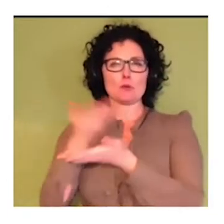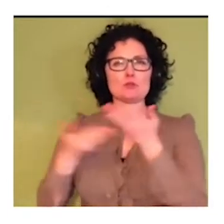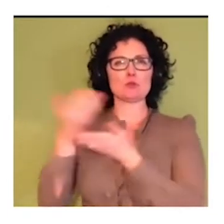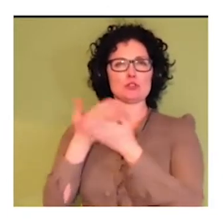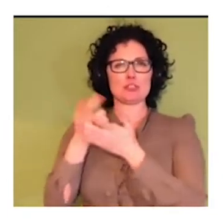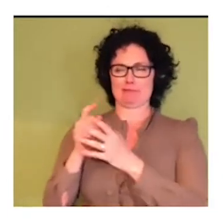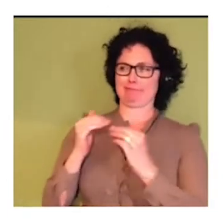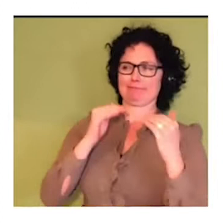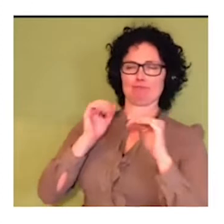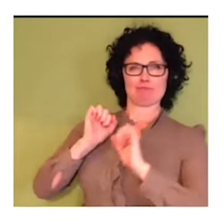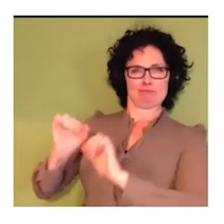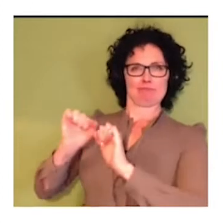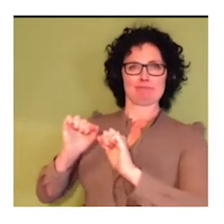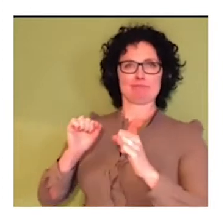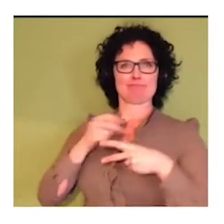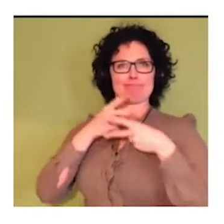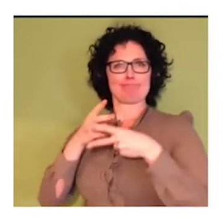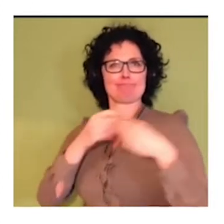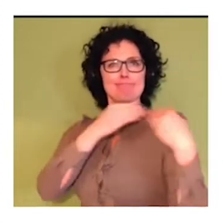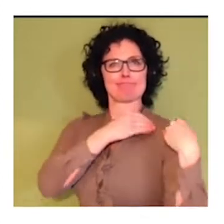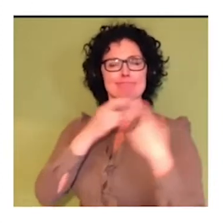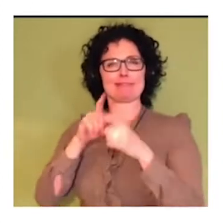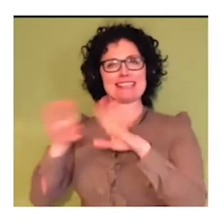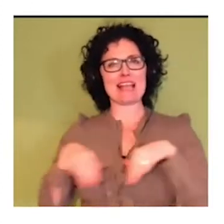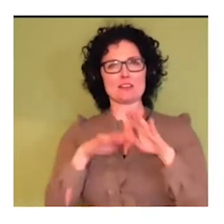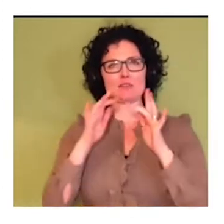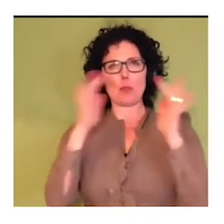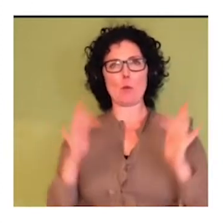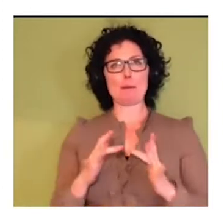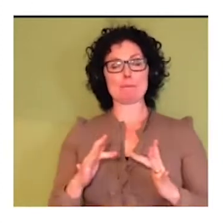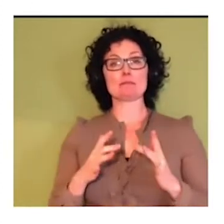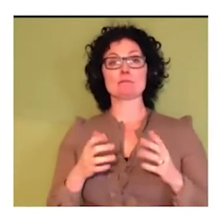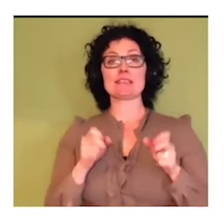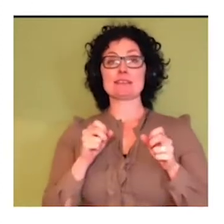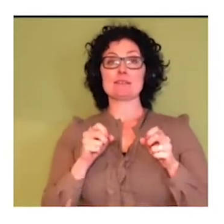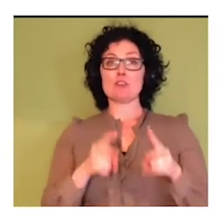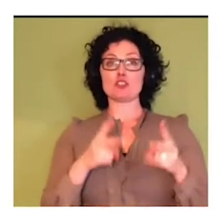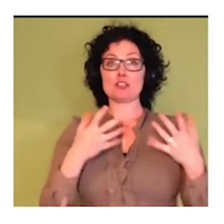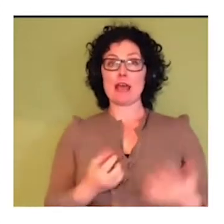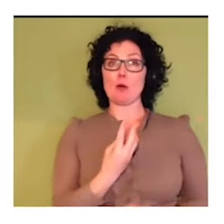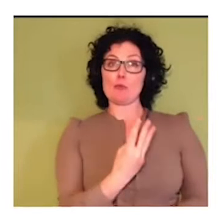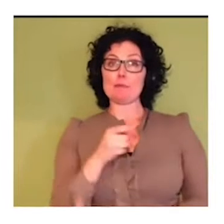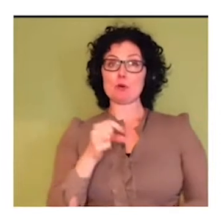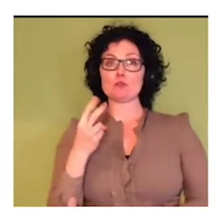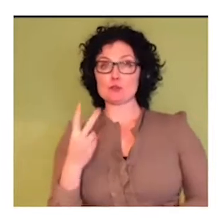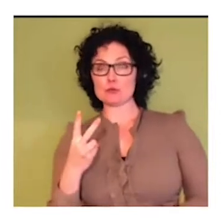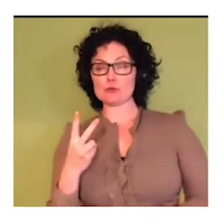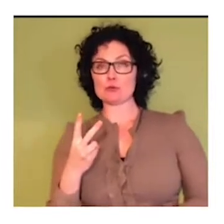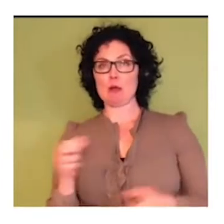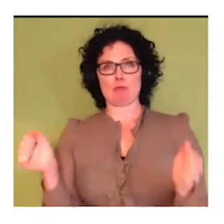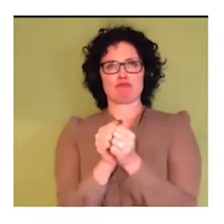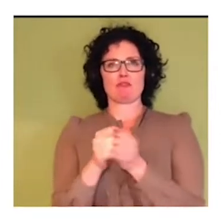of the web. The current version of EPUB is 3.2, and this was the approved recommendation dating back to